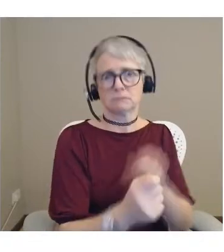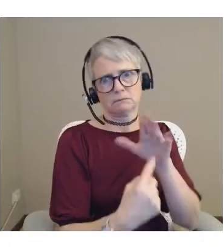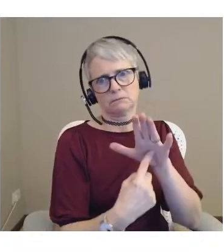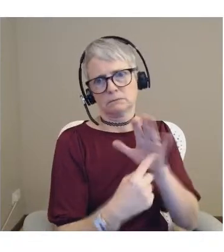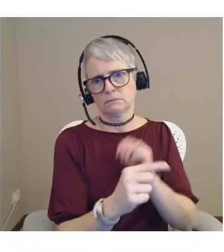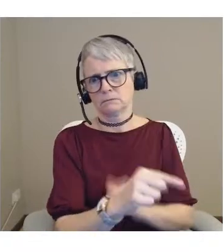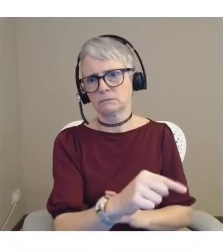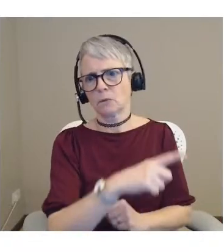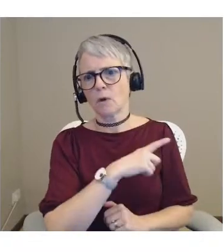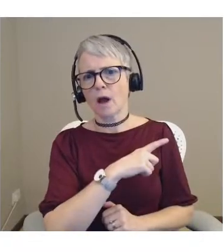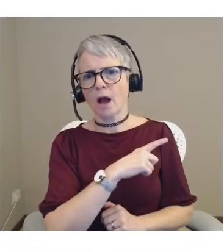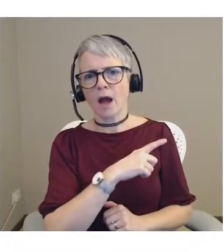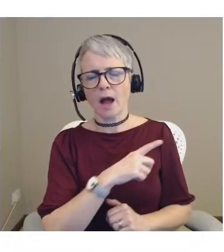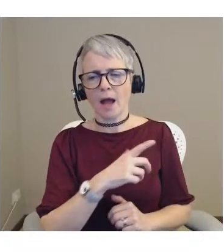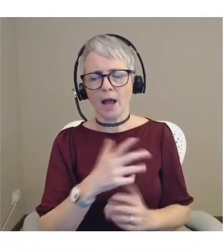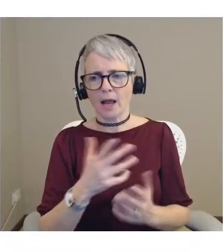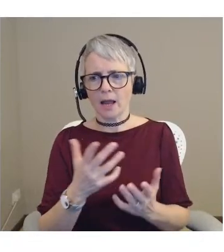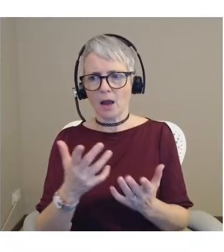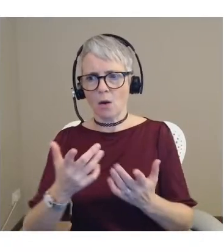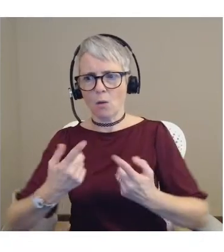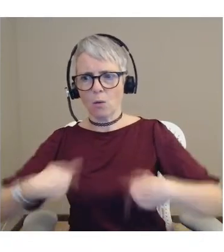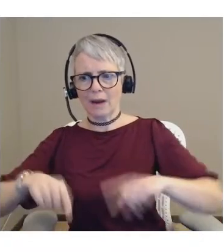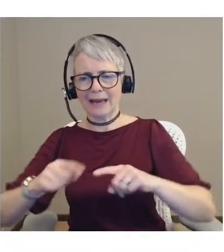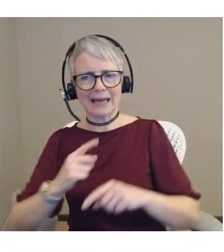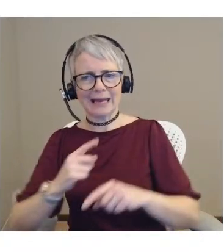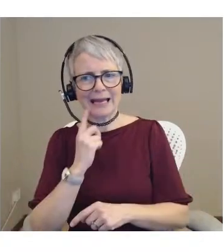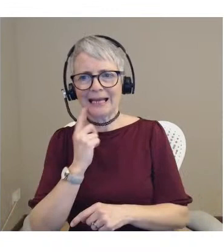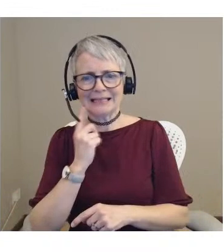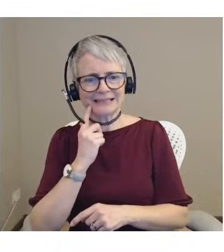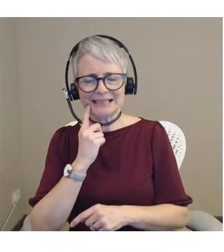there's an automatic assumption that